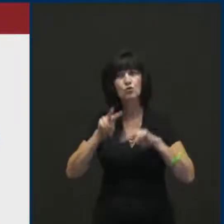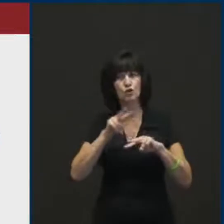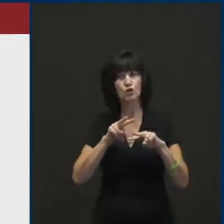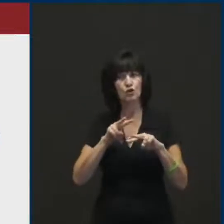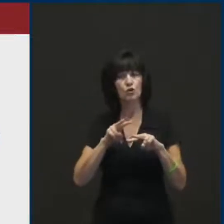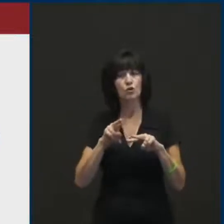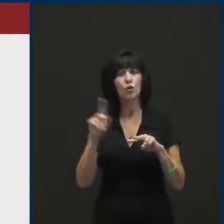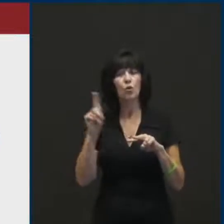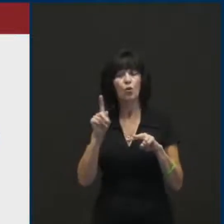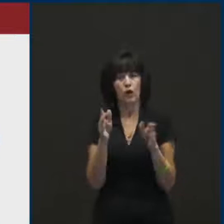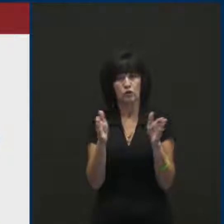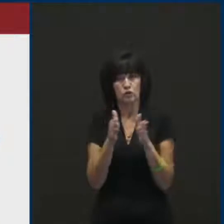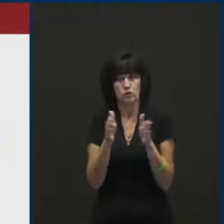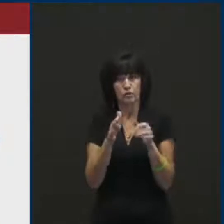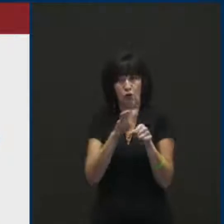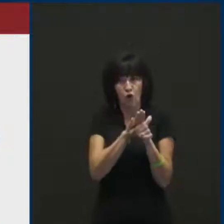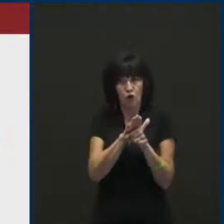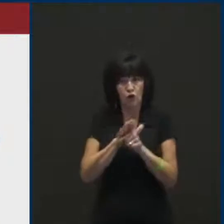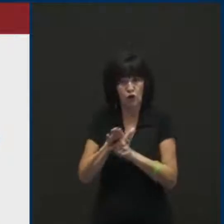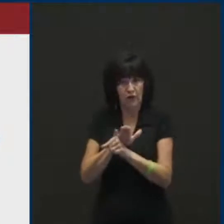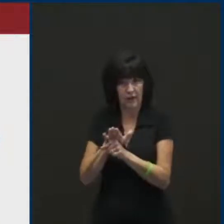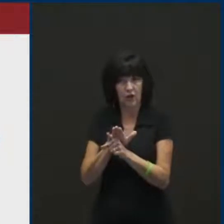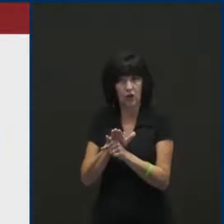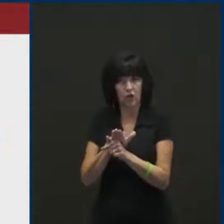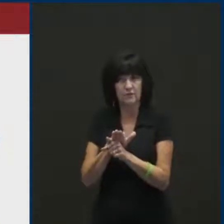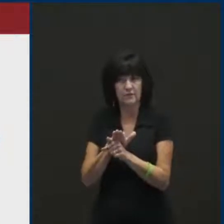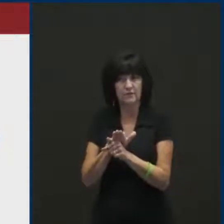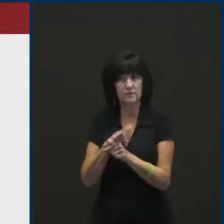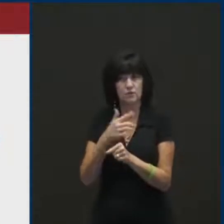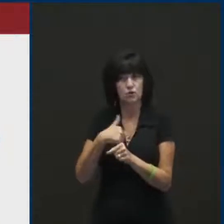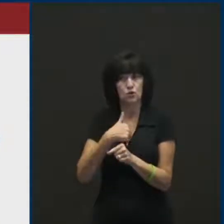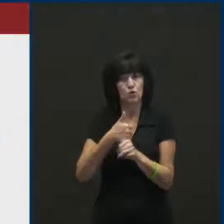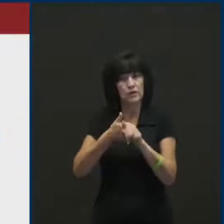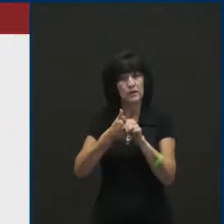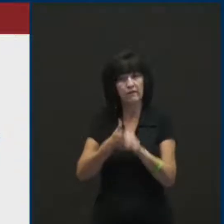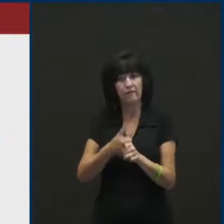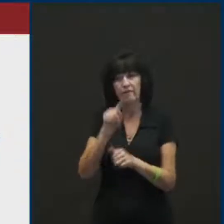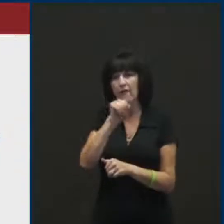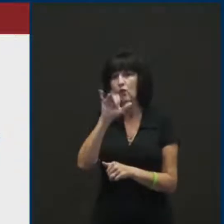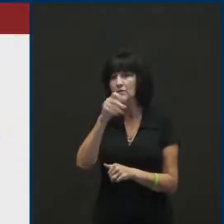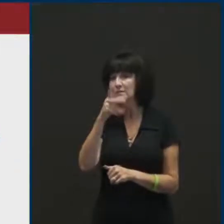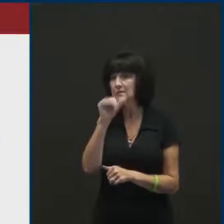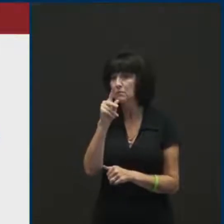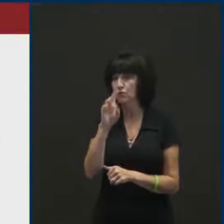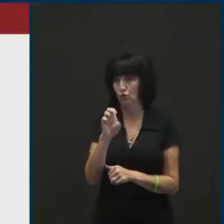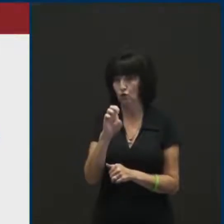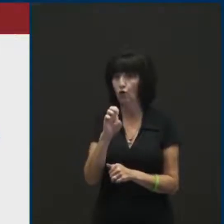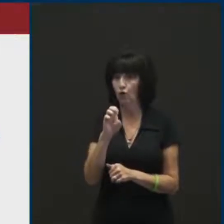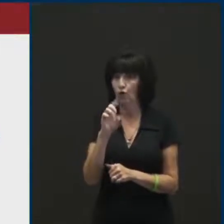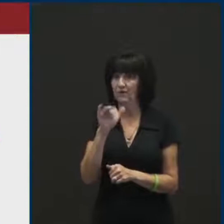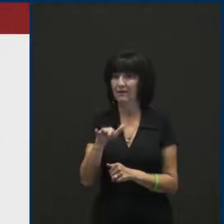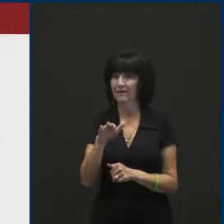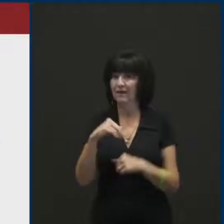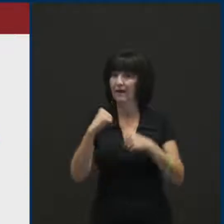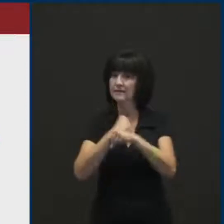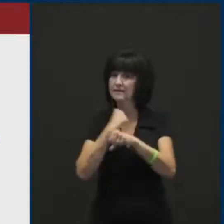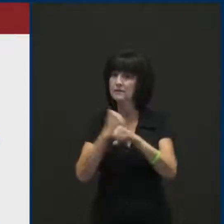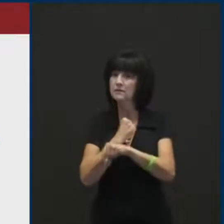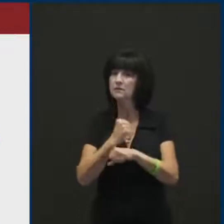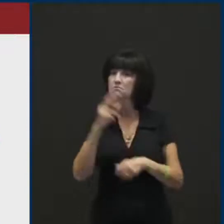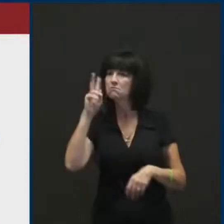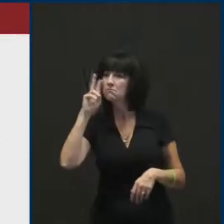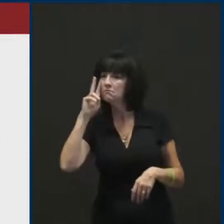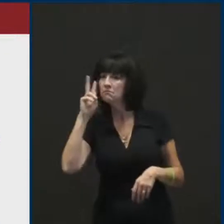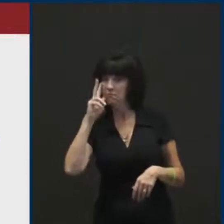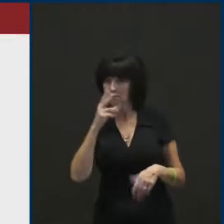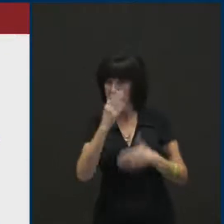smaller geographic areas, specifically the zip code level data, to see where we might be seeing either ups or